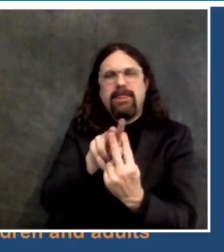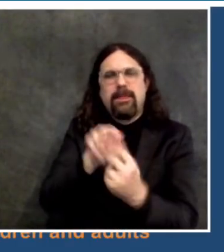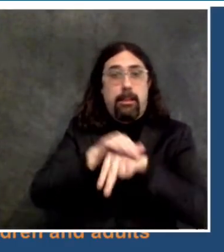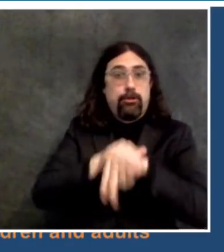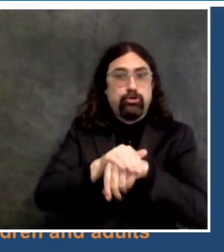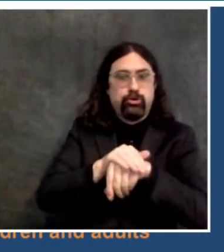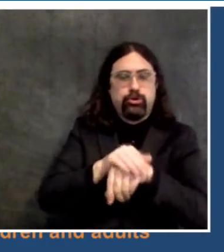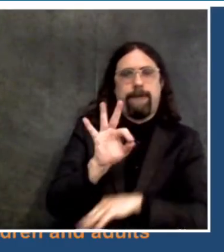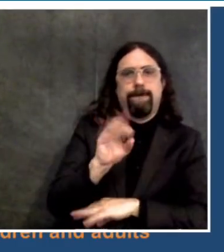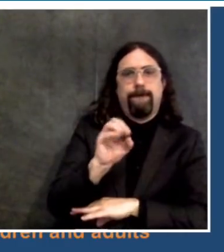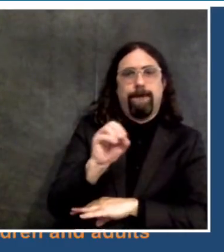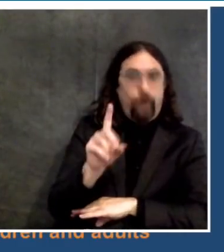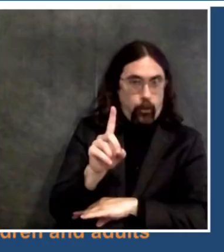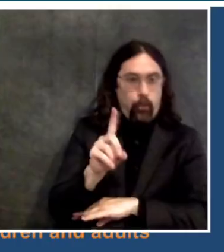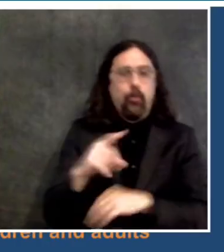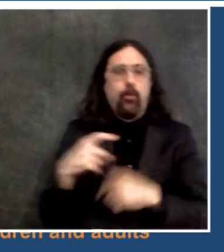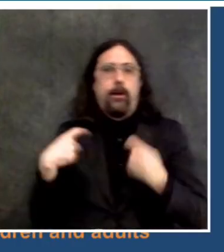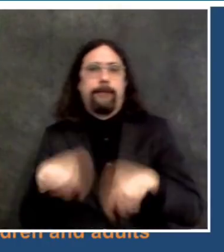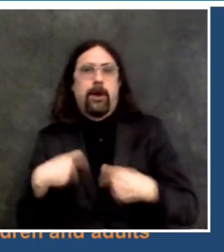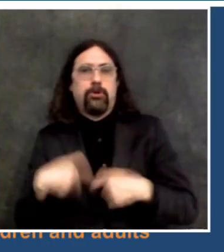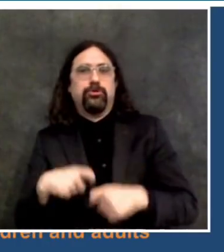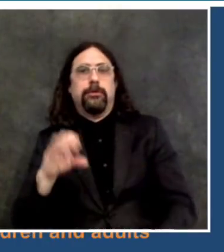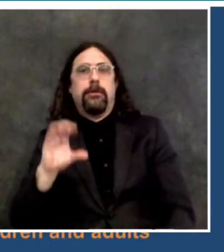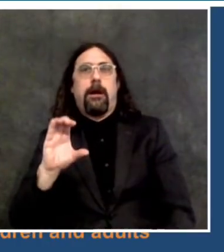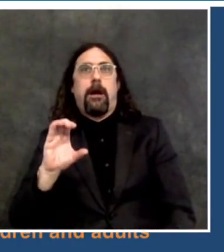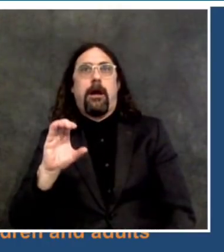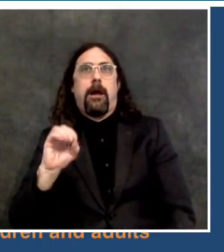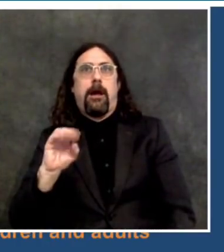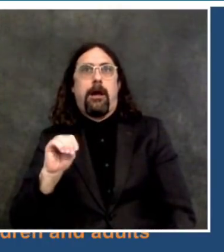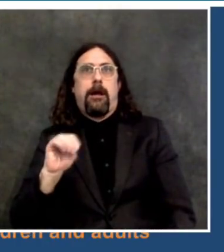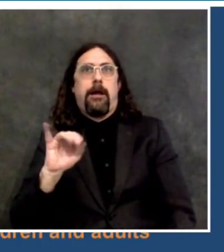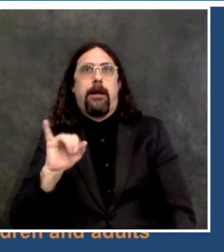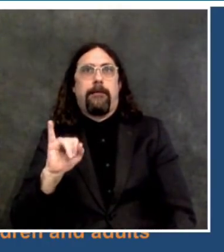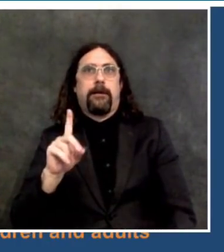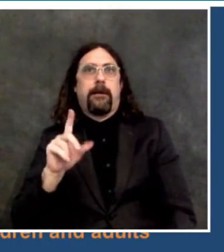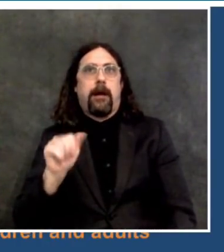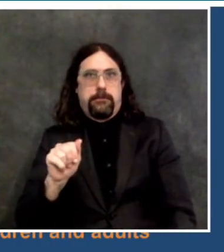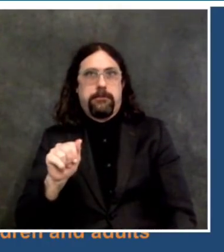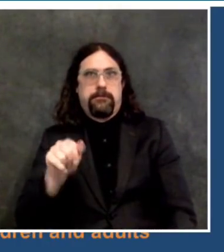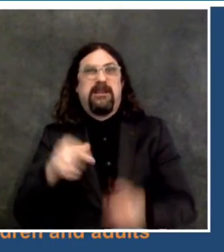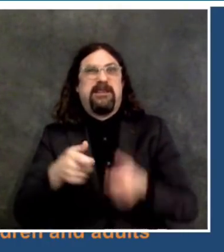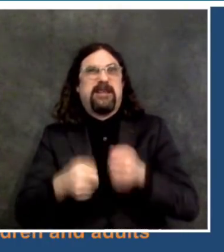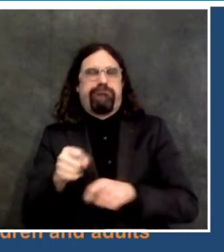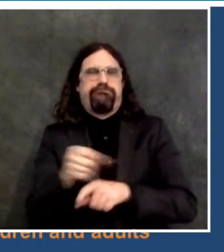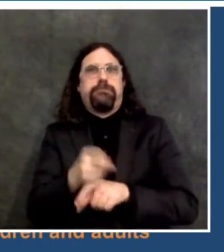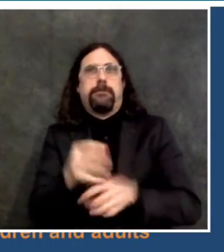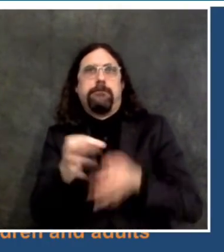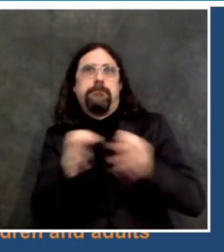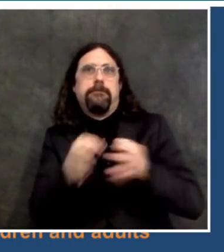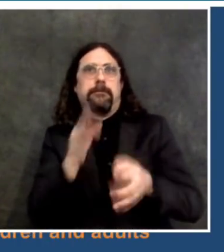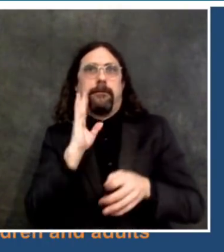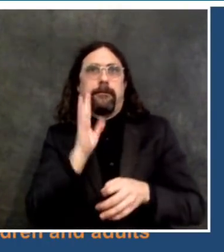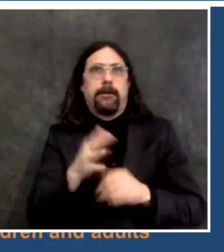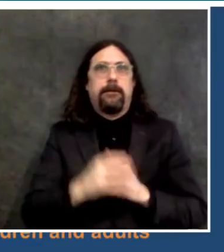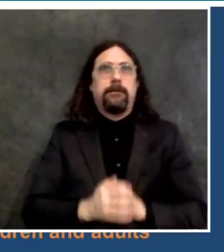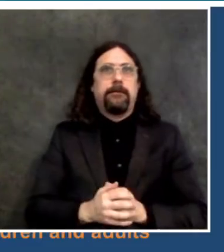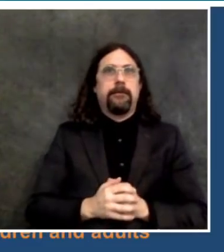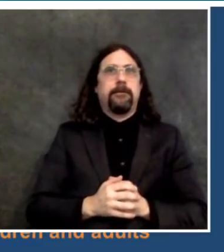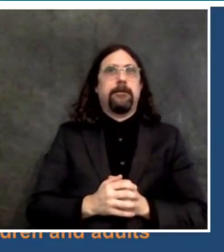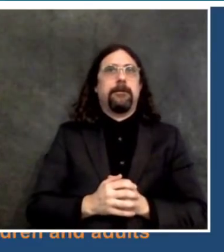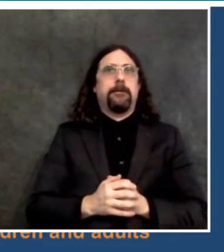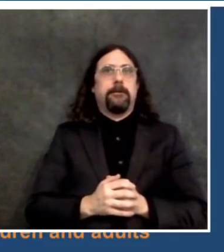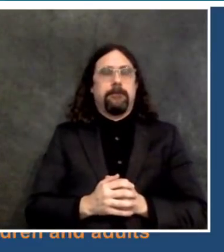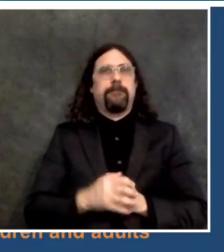tomorrow, the federal Paycheck Protection Program opens up. There's a key part of the stimulus, $350